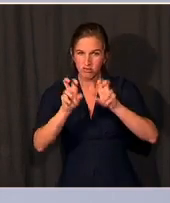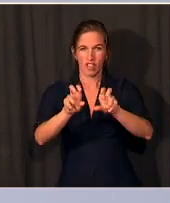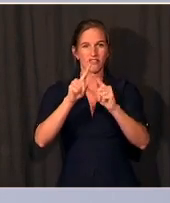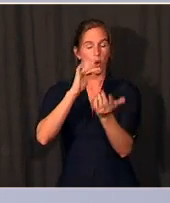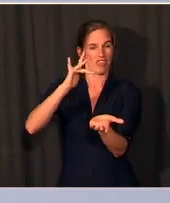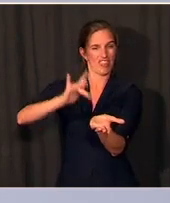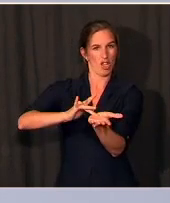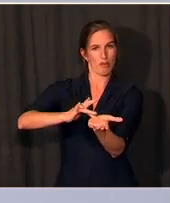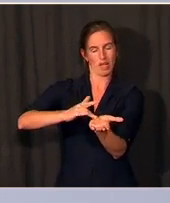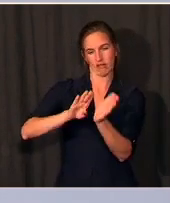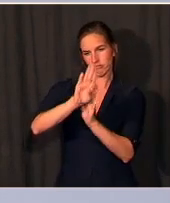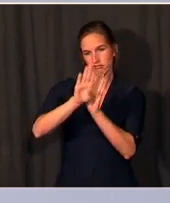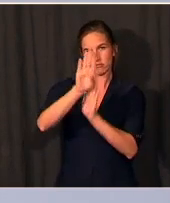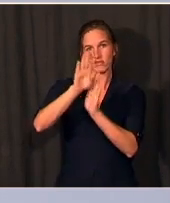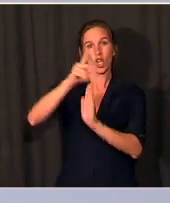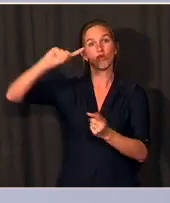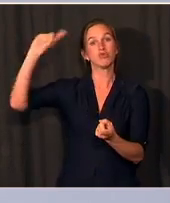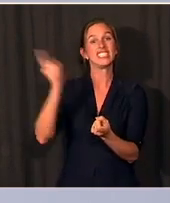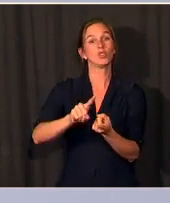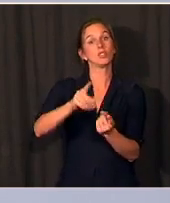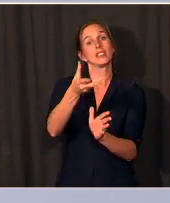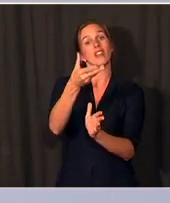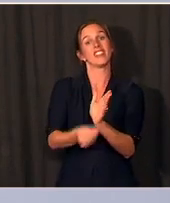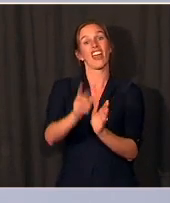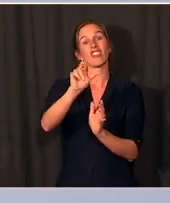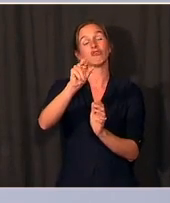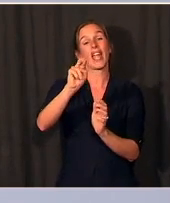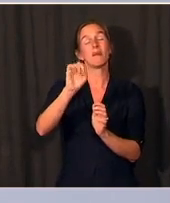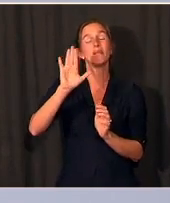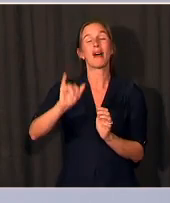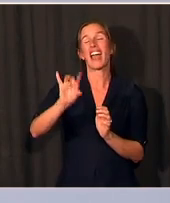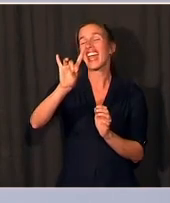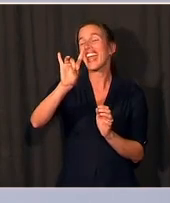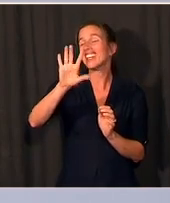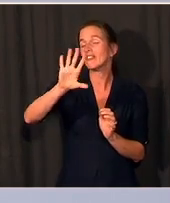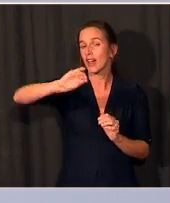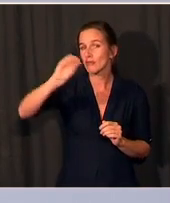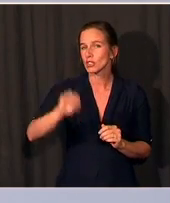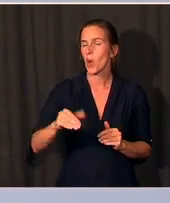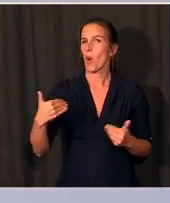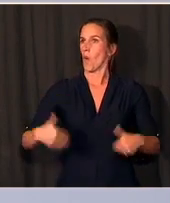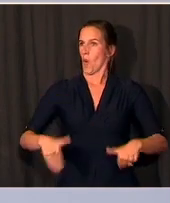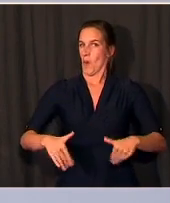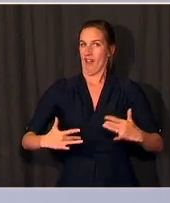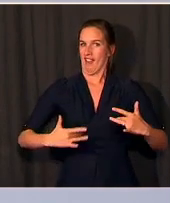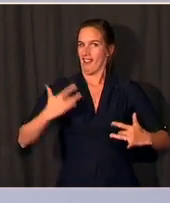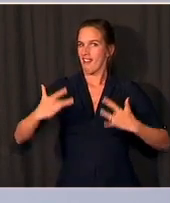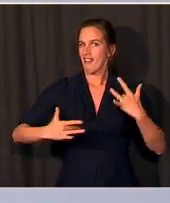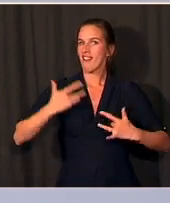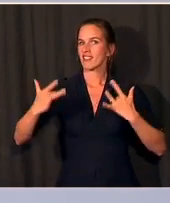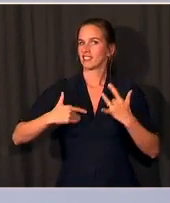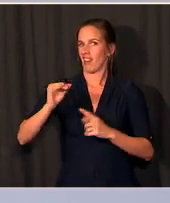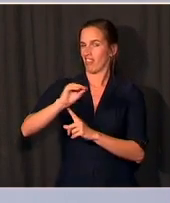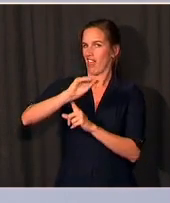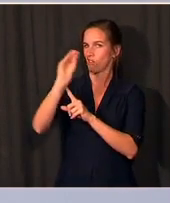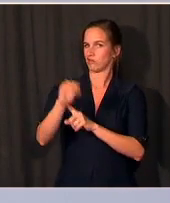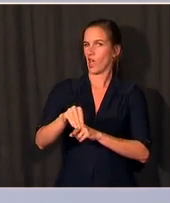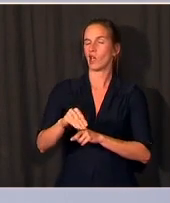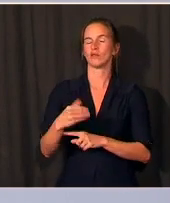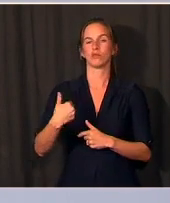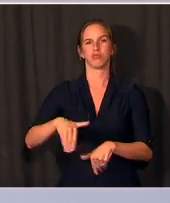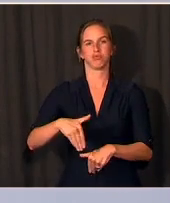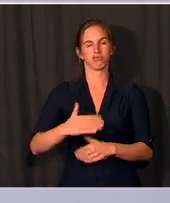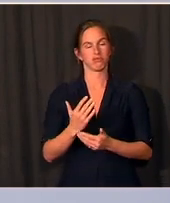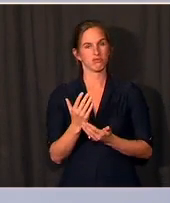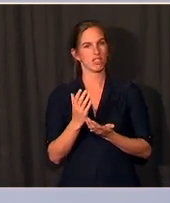reduce the mortality rate by 85%. That's, to me, one of the most exciting things. It's incredible, some of